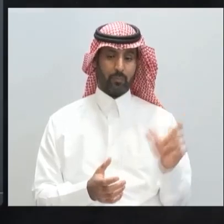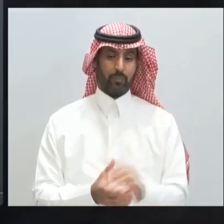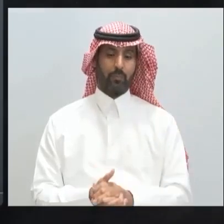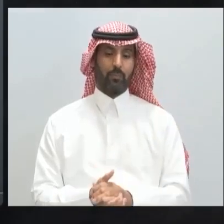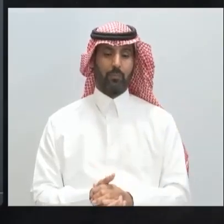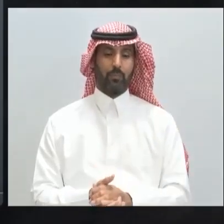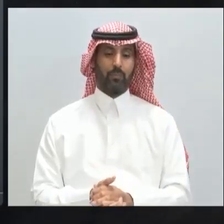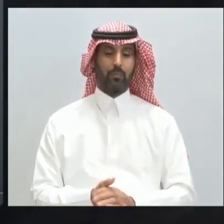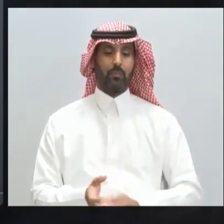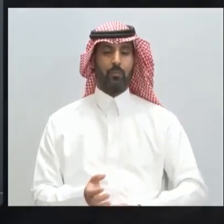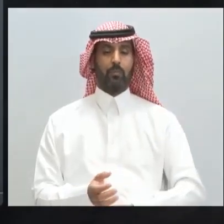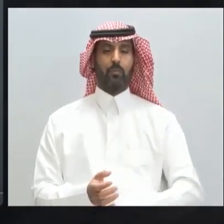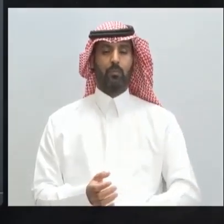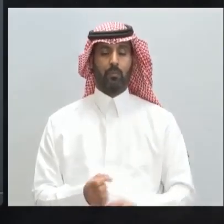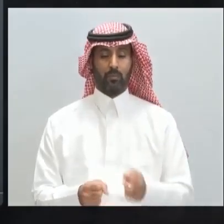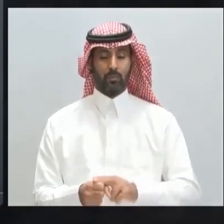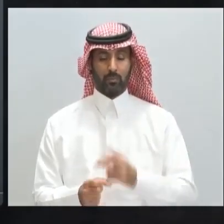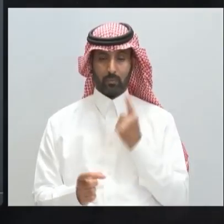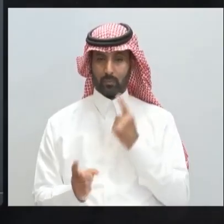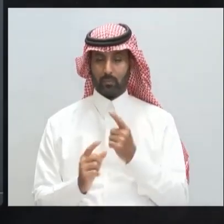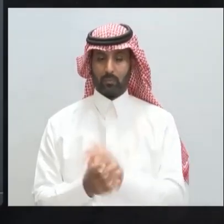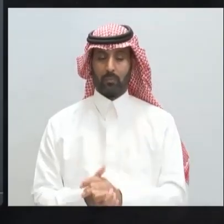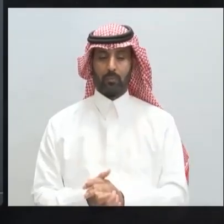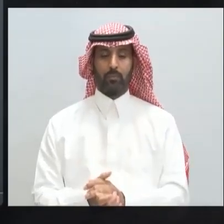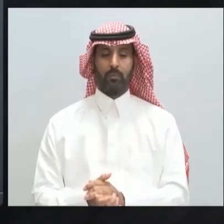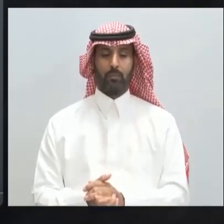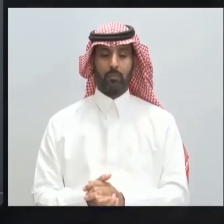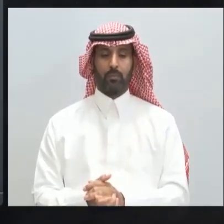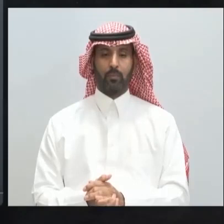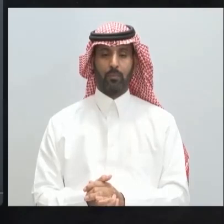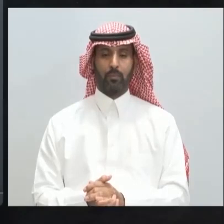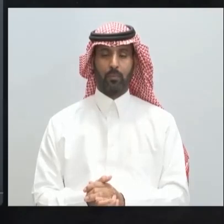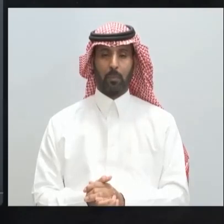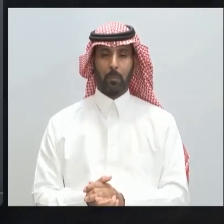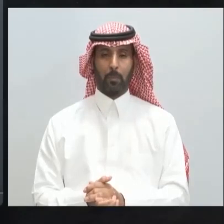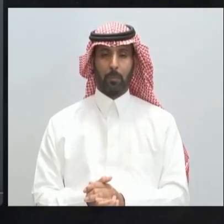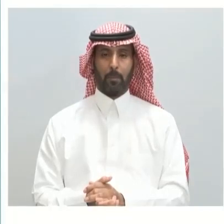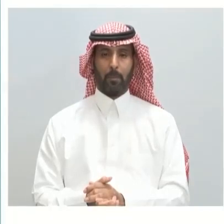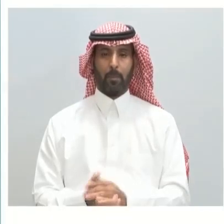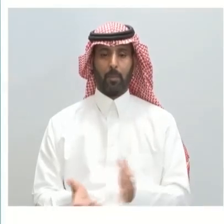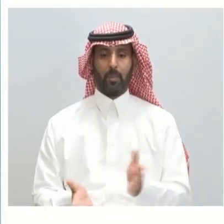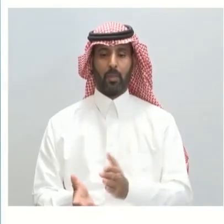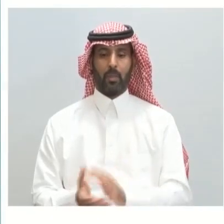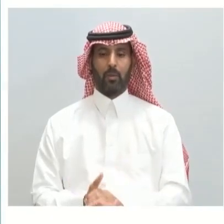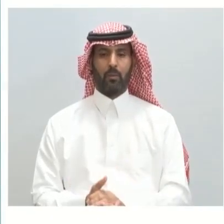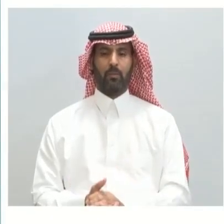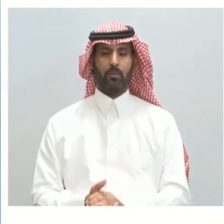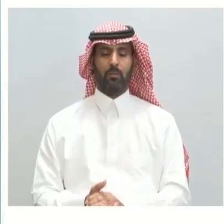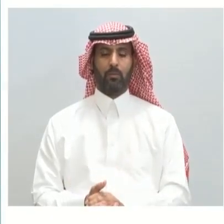So let's listen to the conversation again and try to deduct and answer this question correctly. Let's listen again.